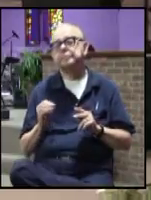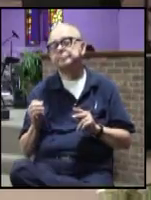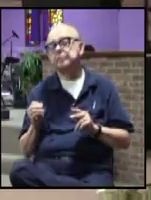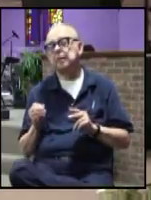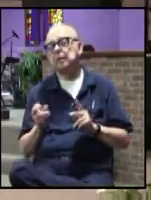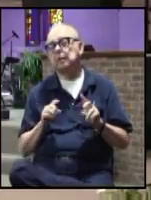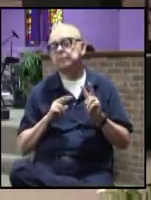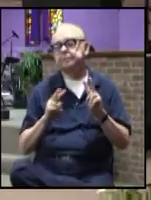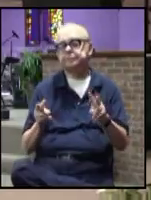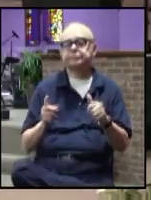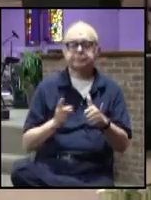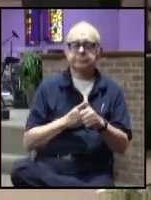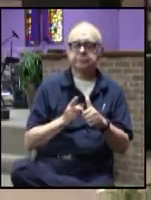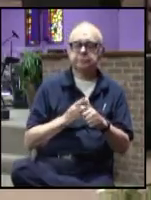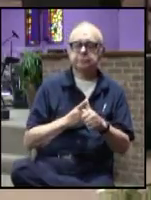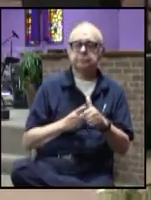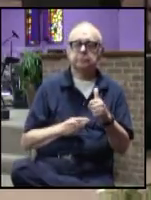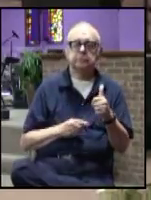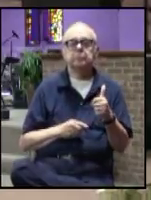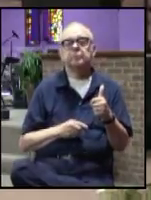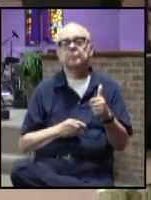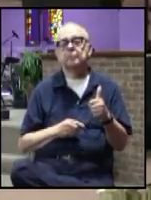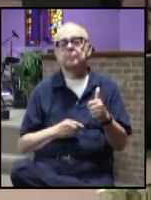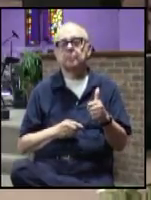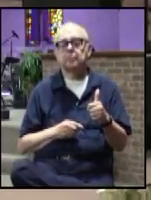And so, when you look at the first one,